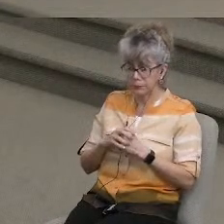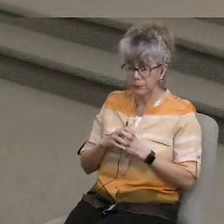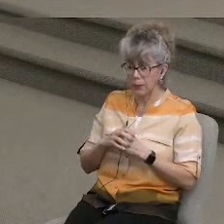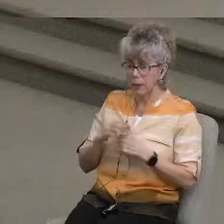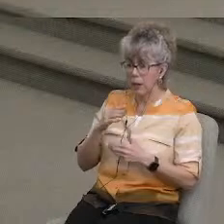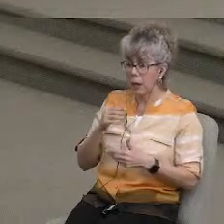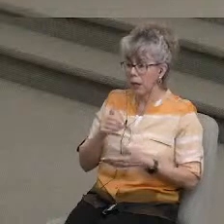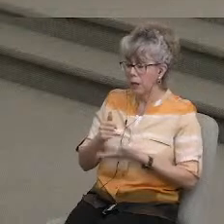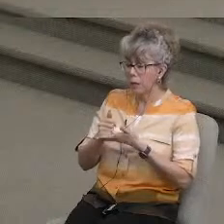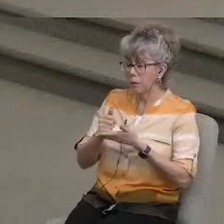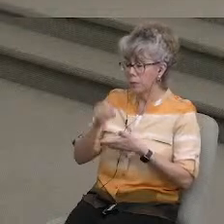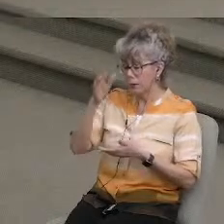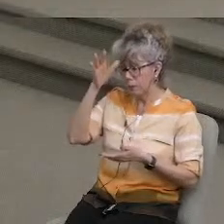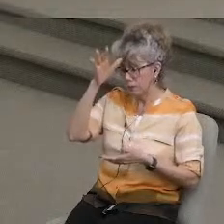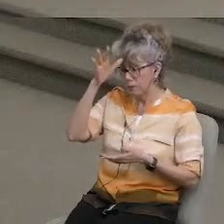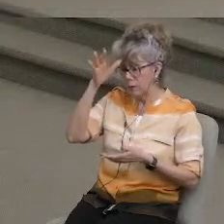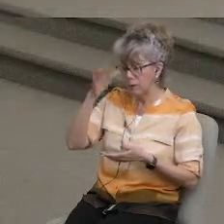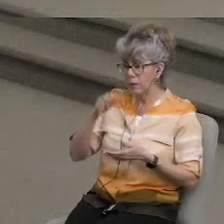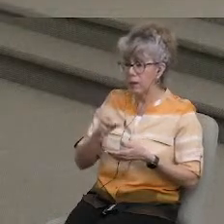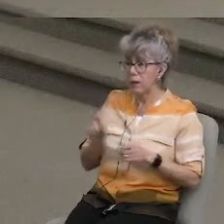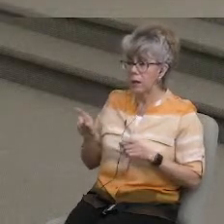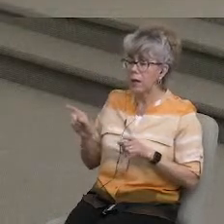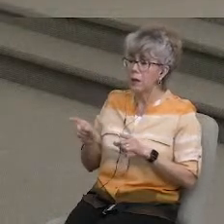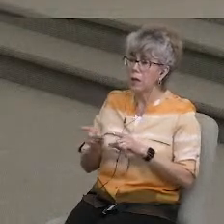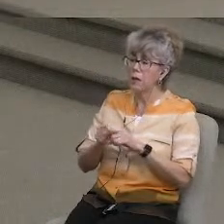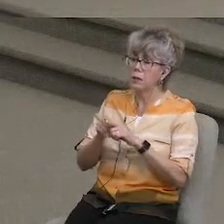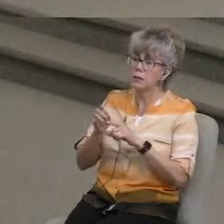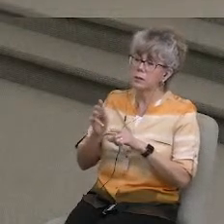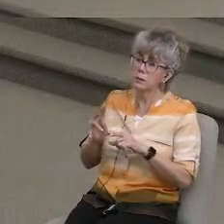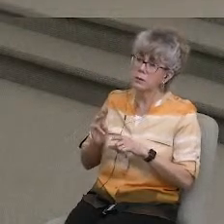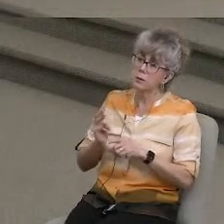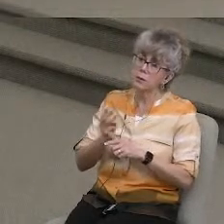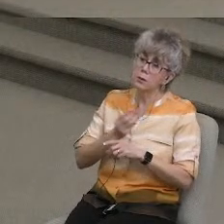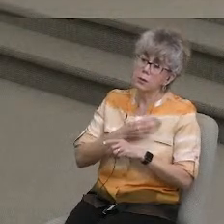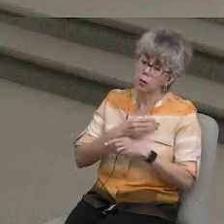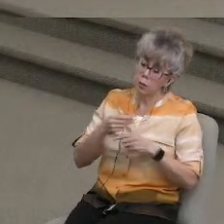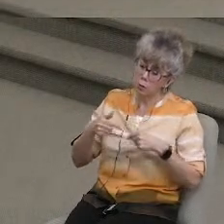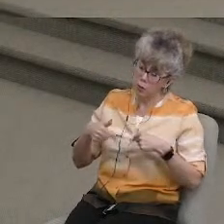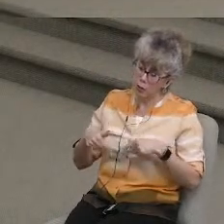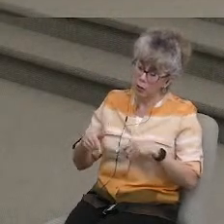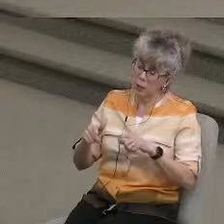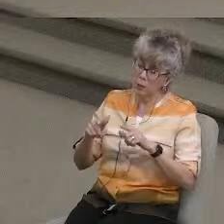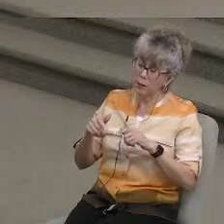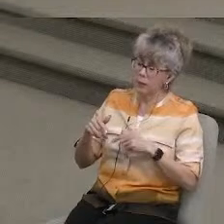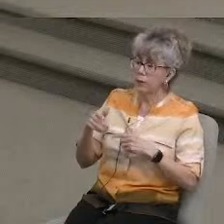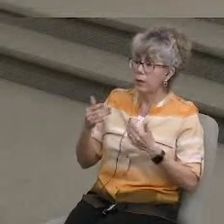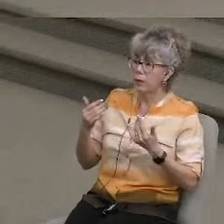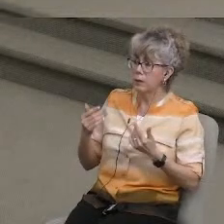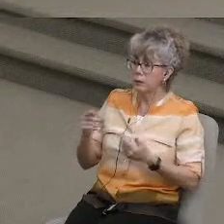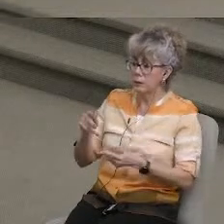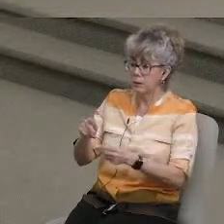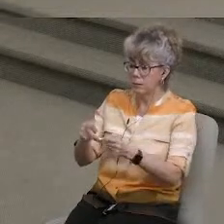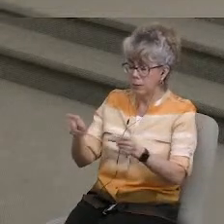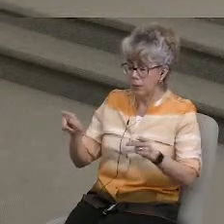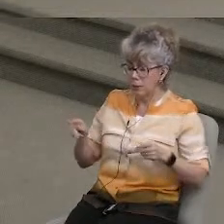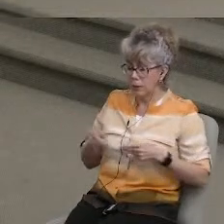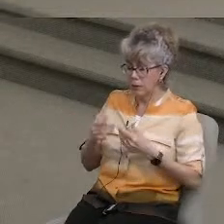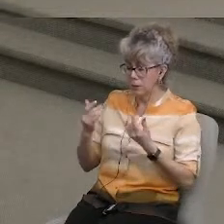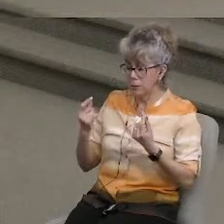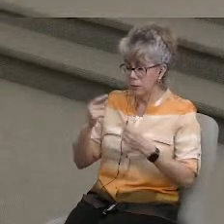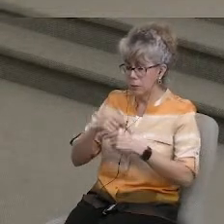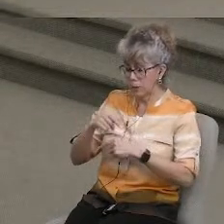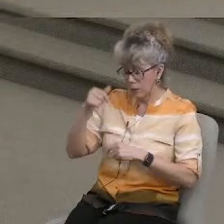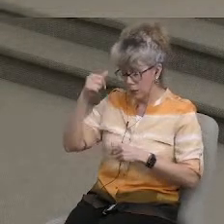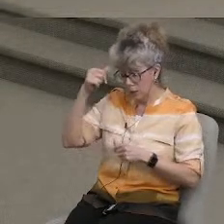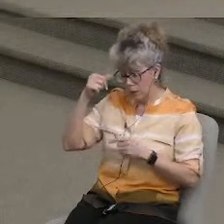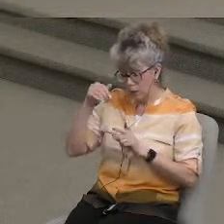Help us, Father, as we leave this place today and are reminded of